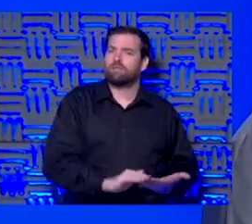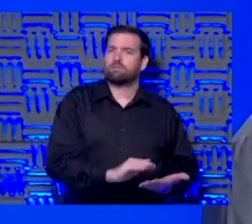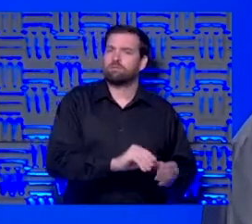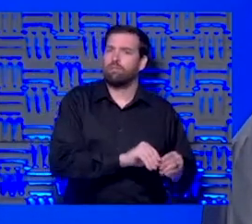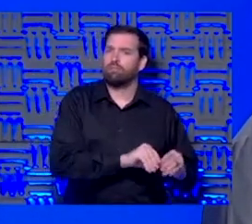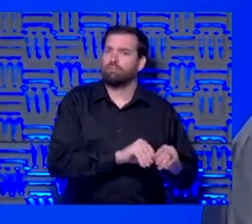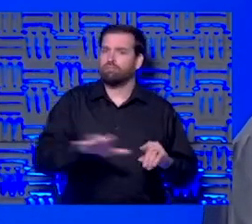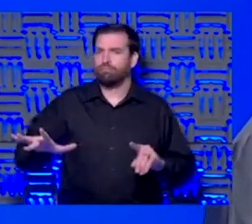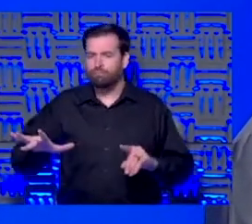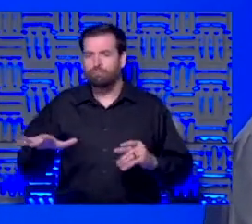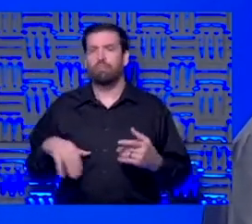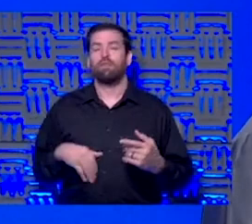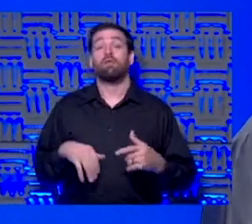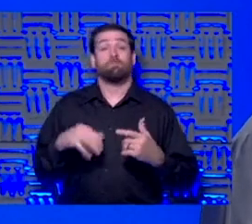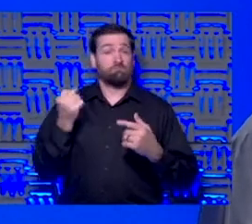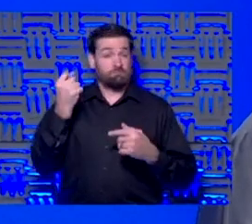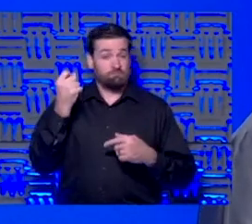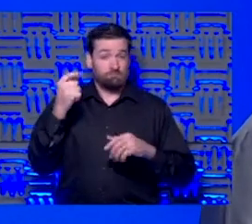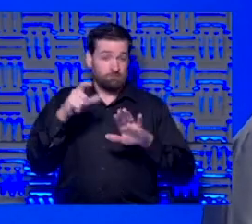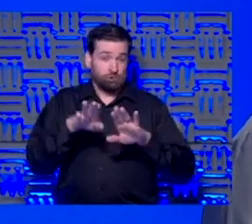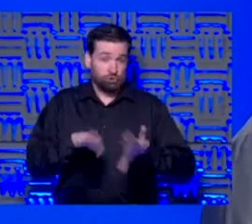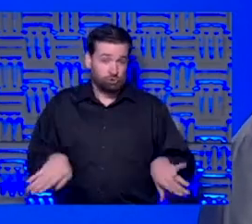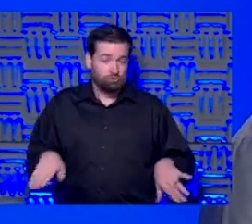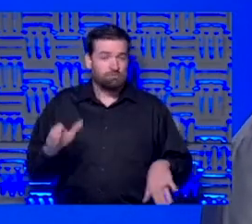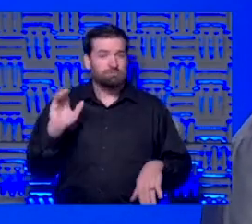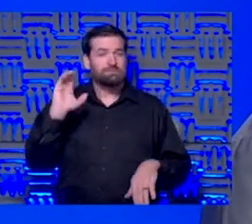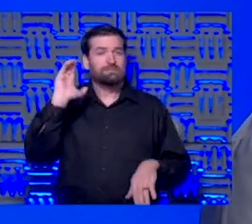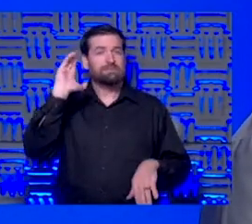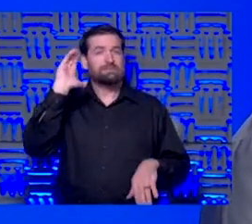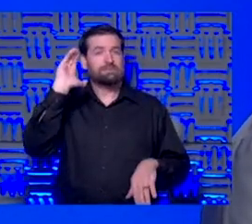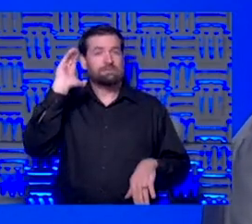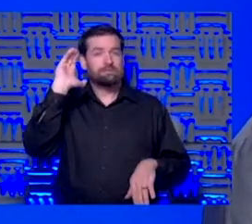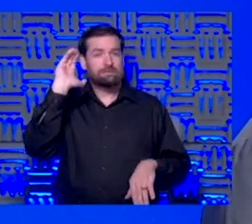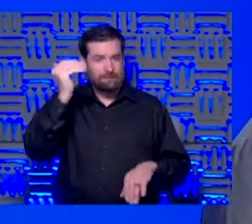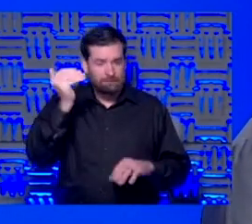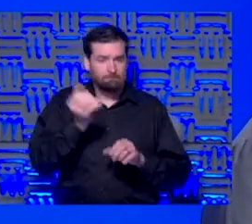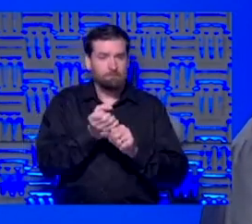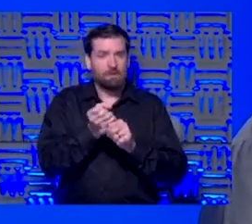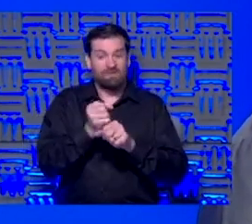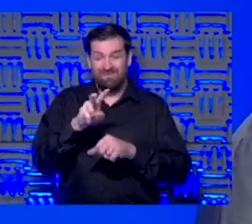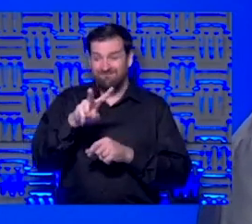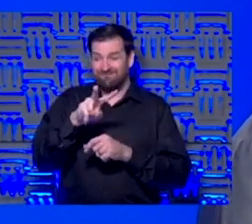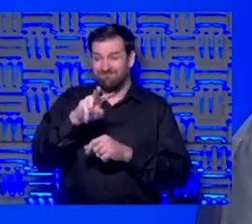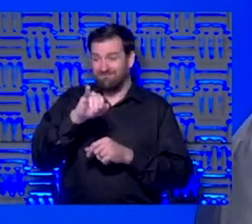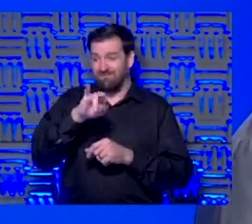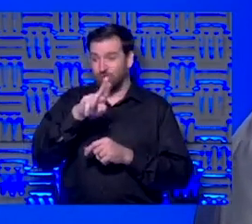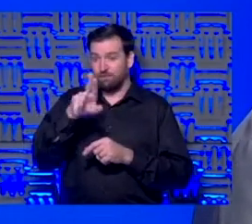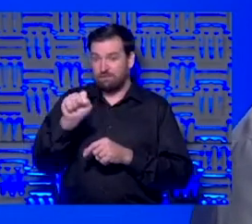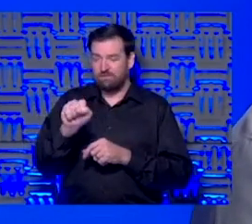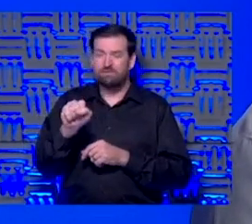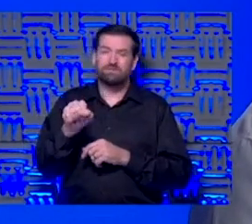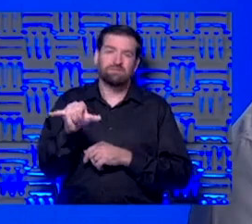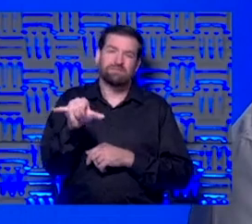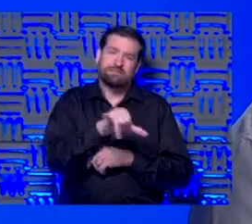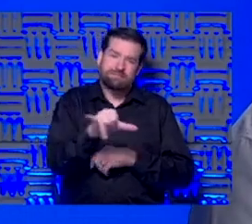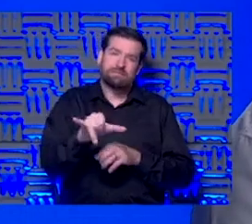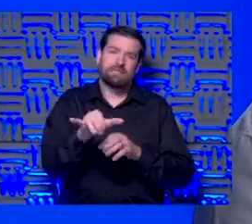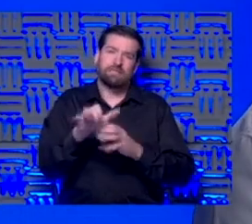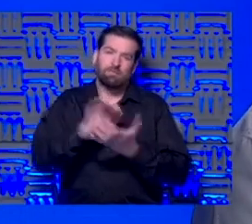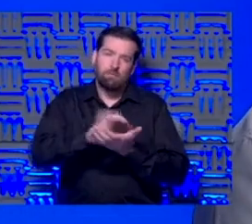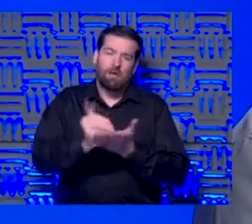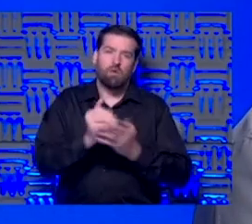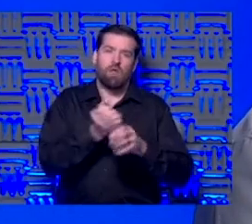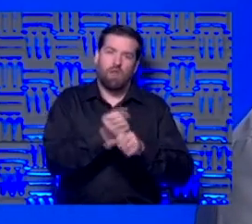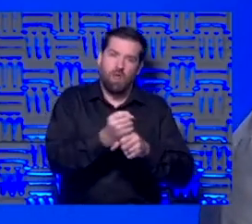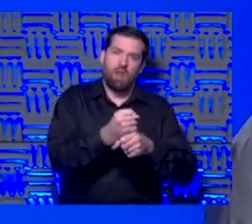also understand, however, that children do seem to reproduce the virus in really the same amounts or concentrations in their